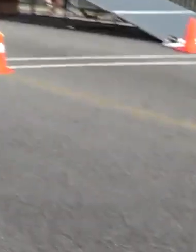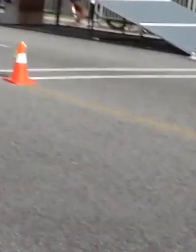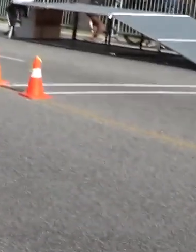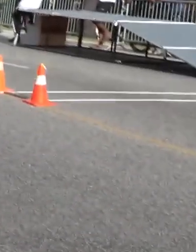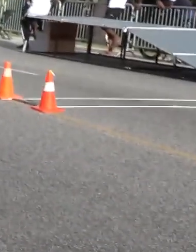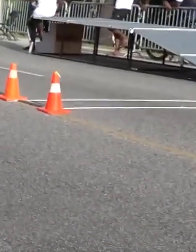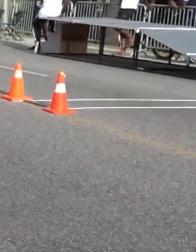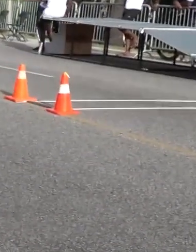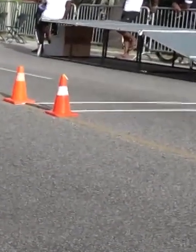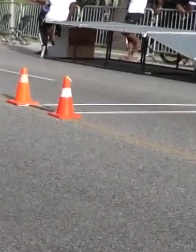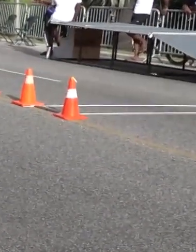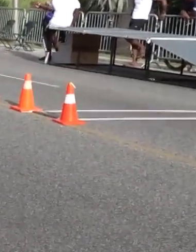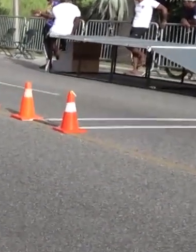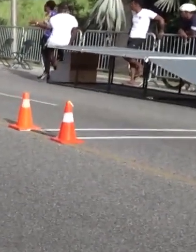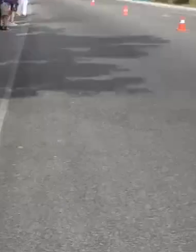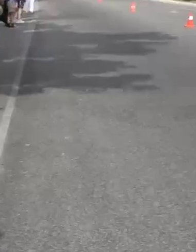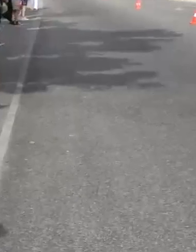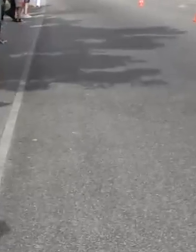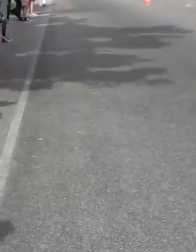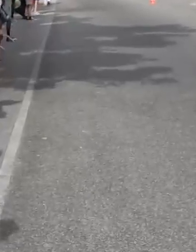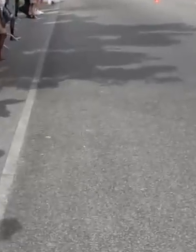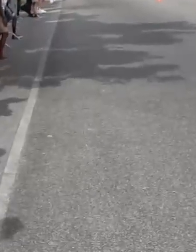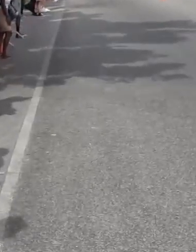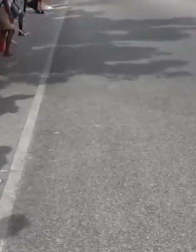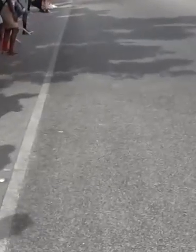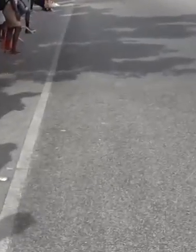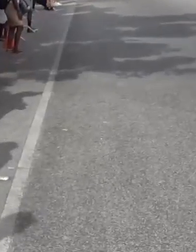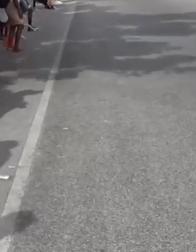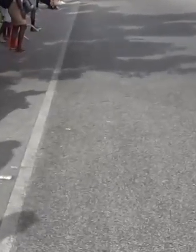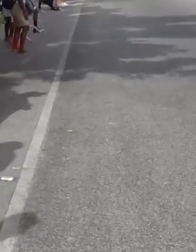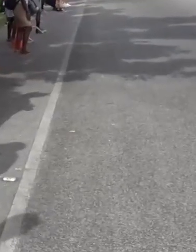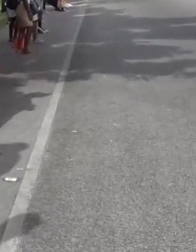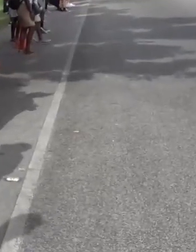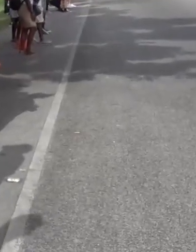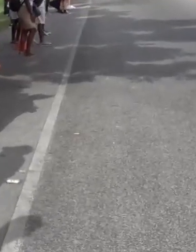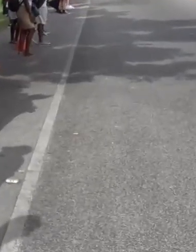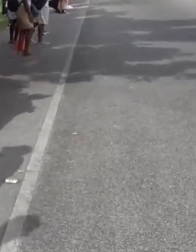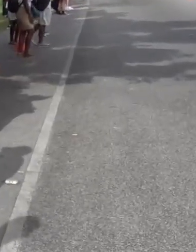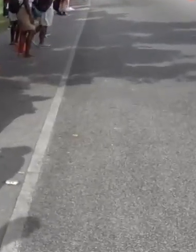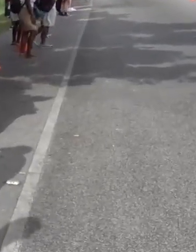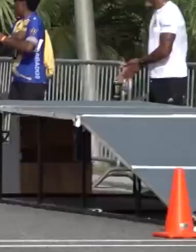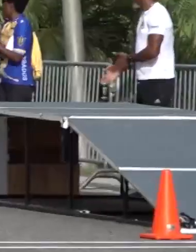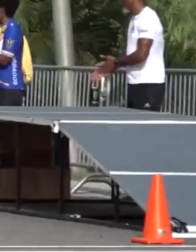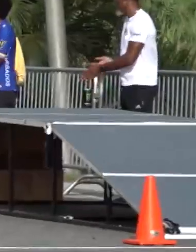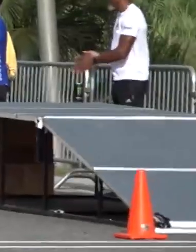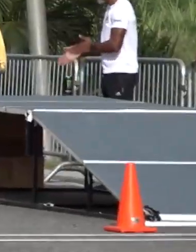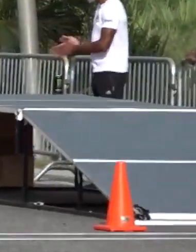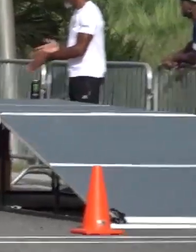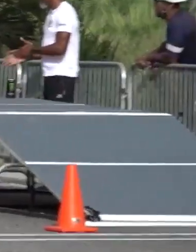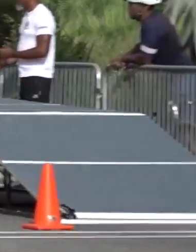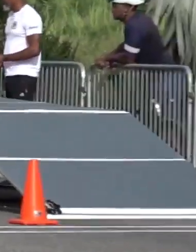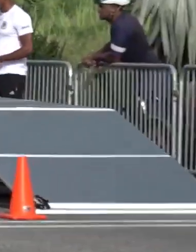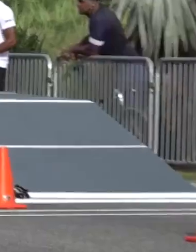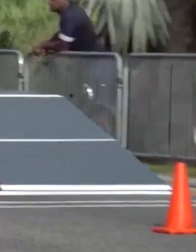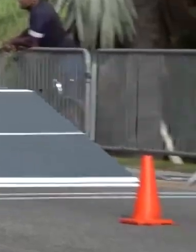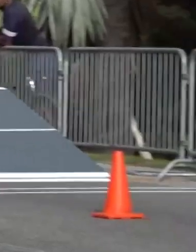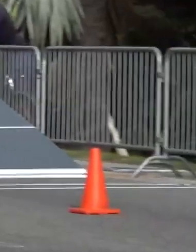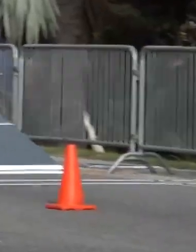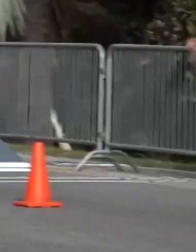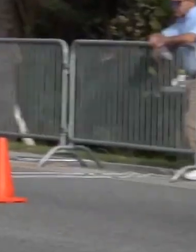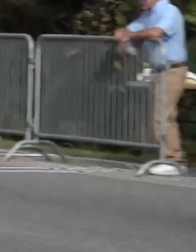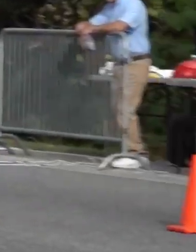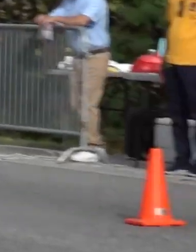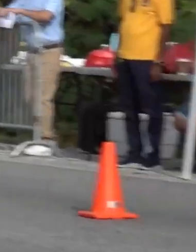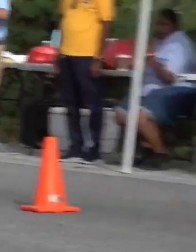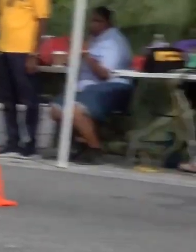the Garfield Sobers roundabout, and looping back to the start. 6 competitors in action, but when all was said